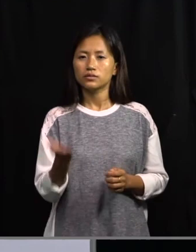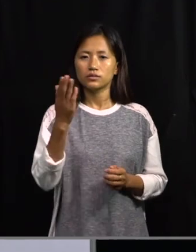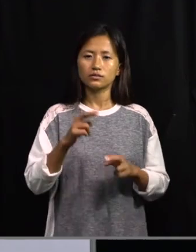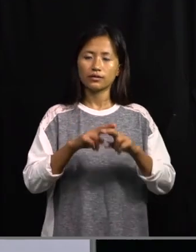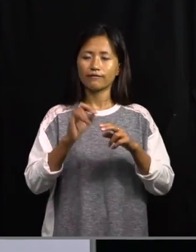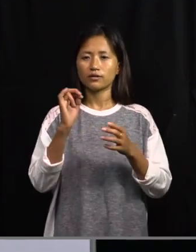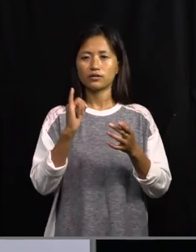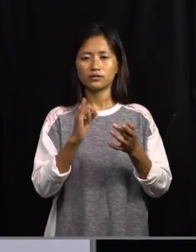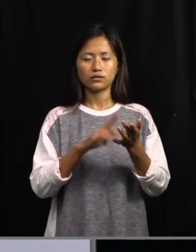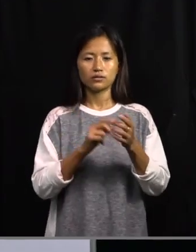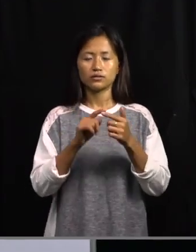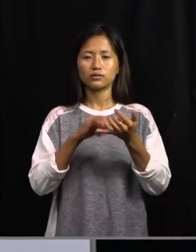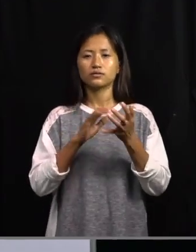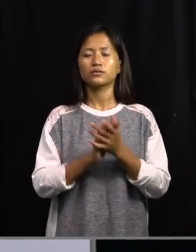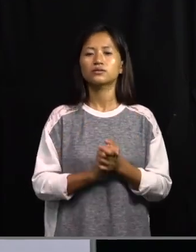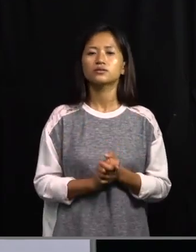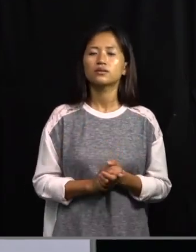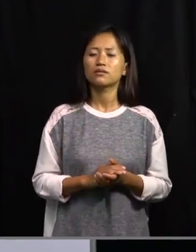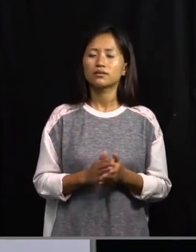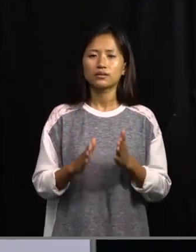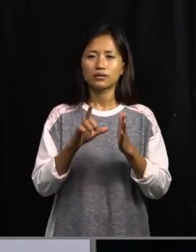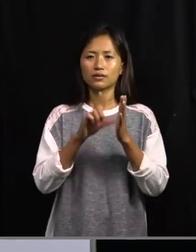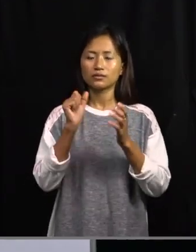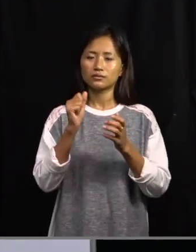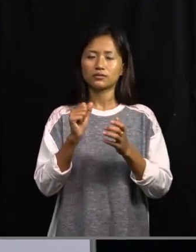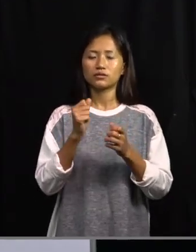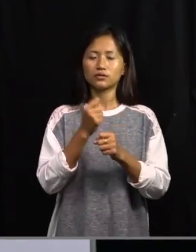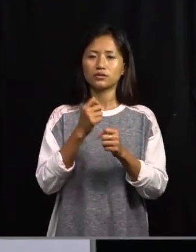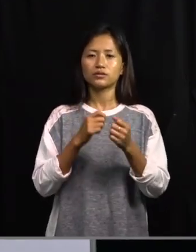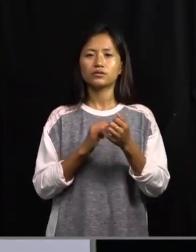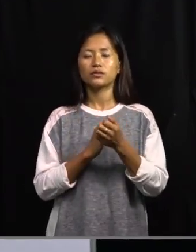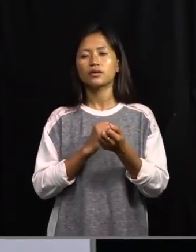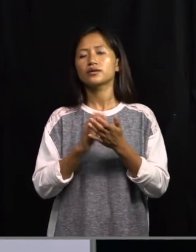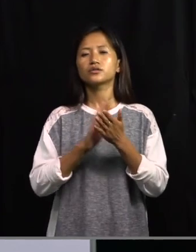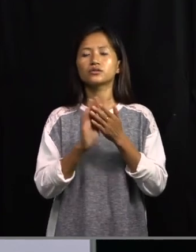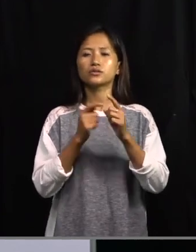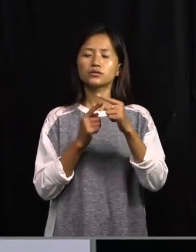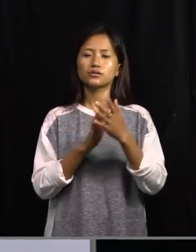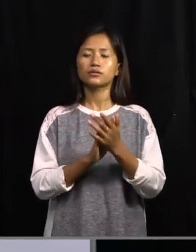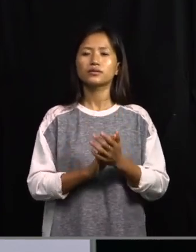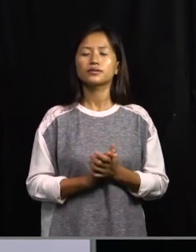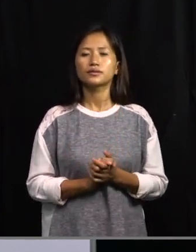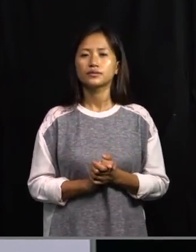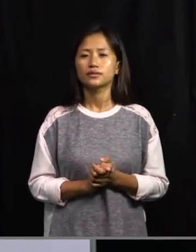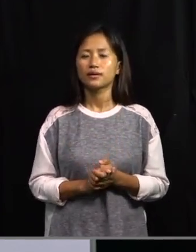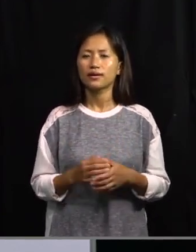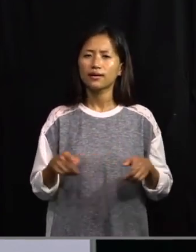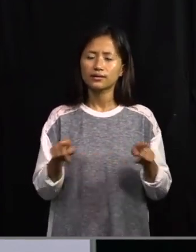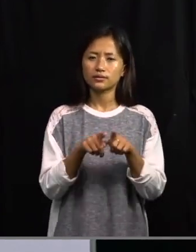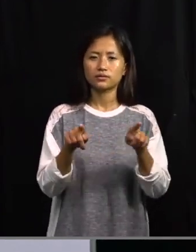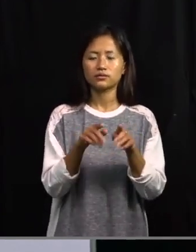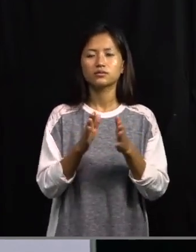the government does not create any liability. The government does not reduce its assets. Escheat is also